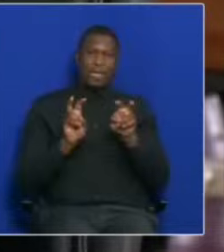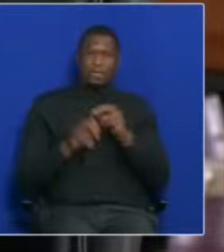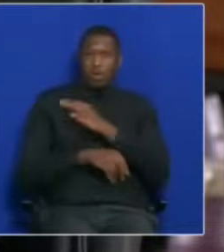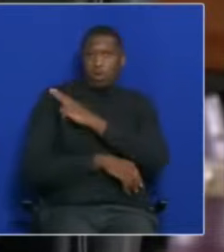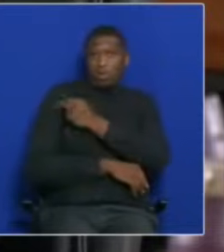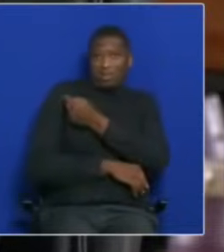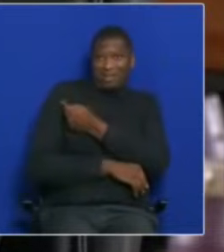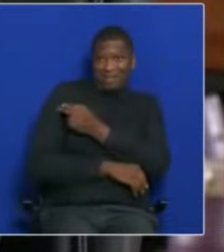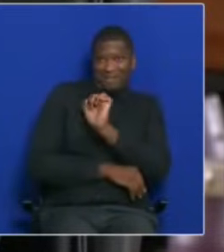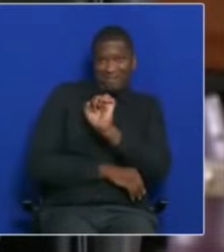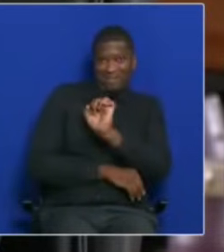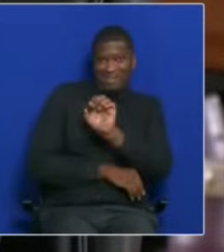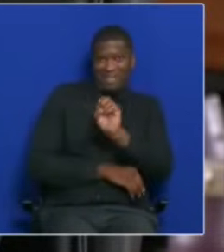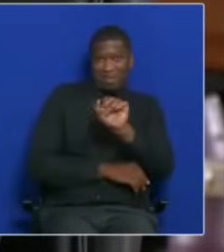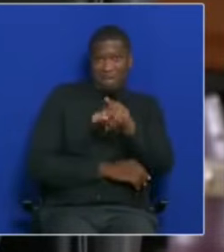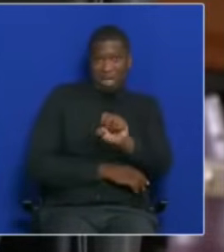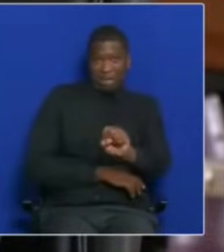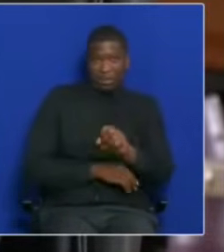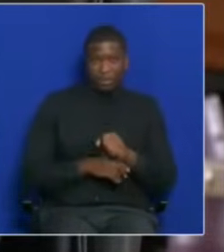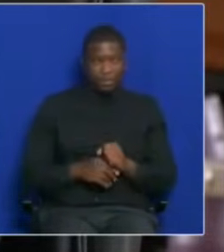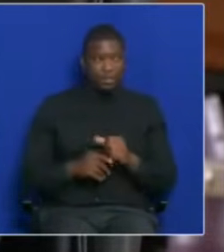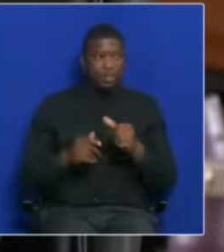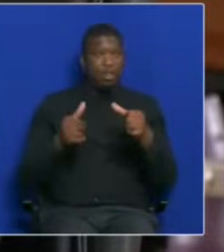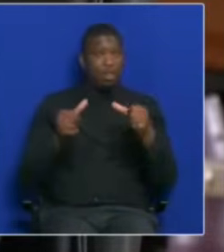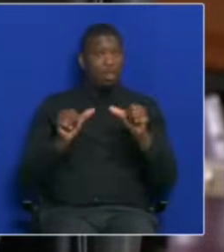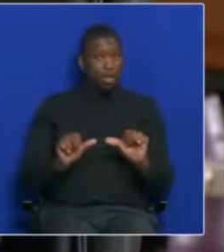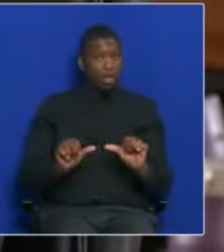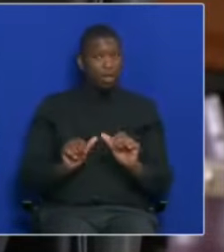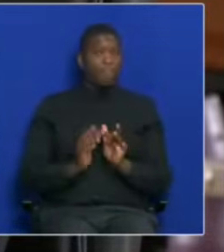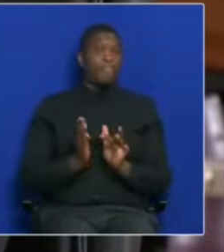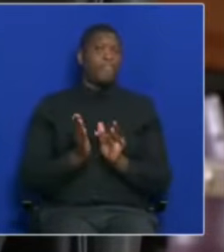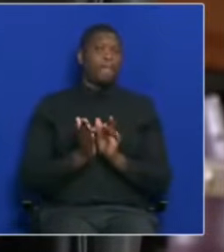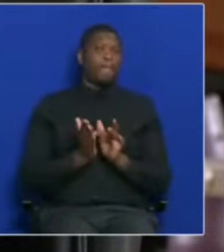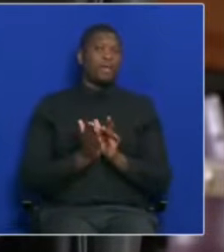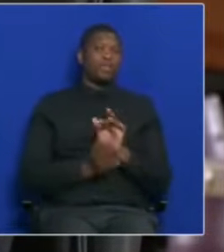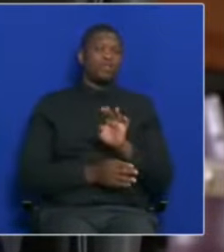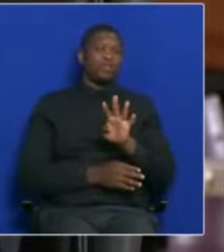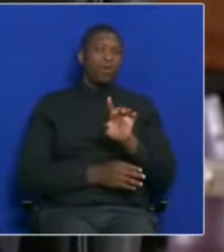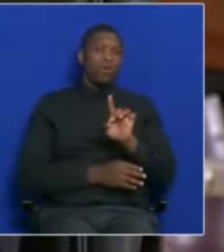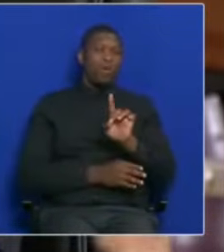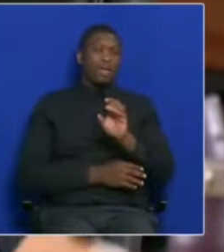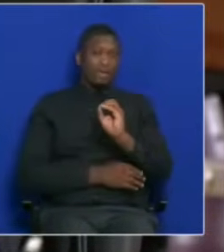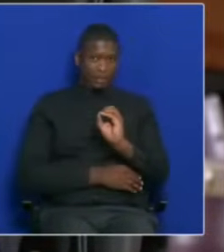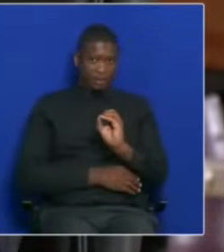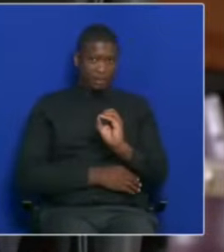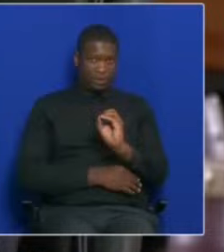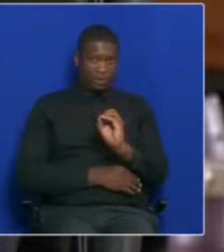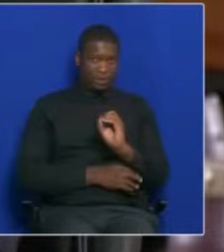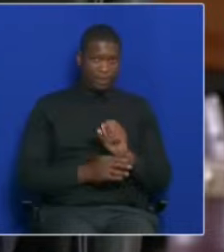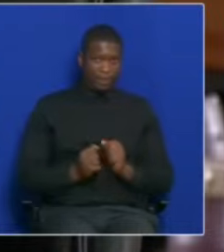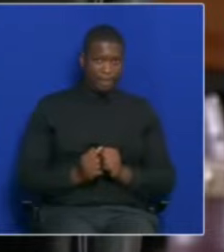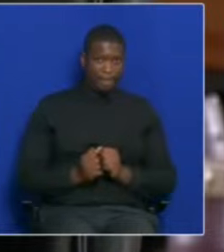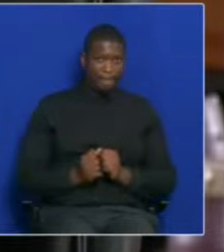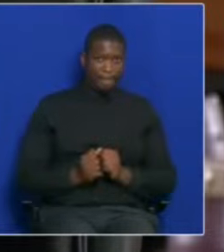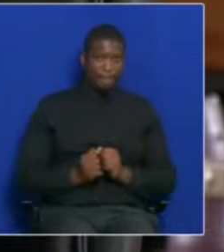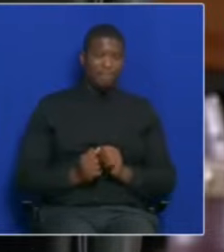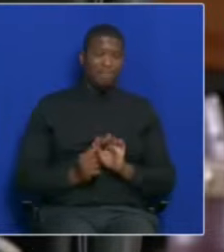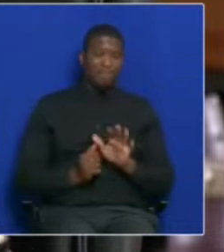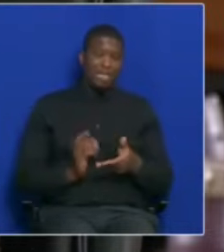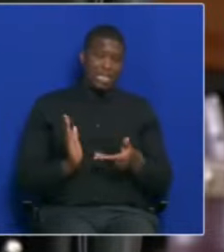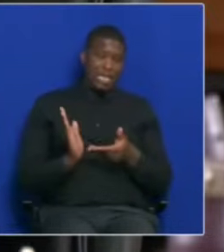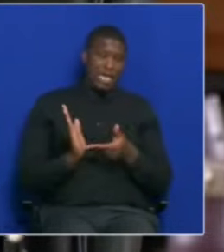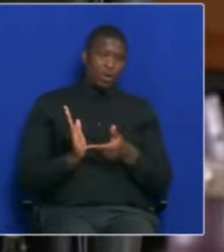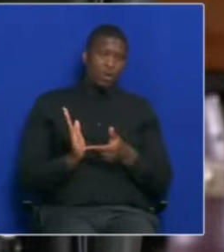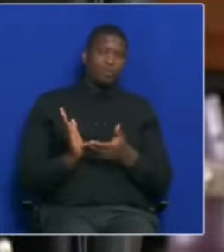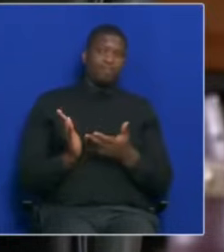And then at page 410, that one I want to deal